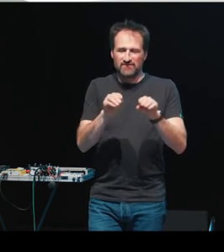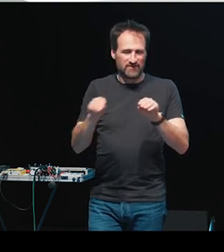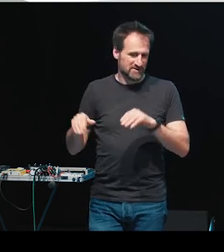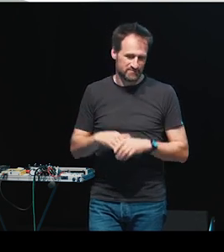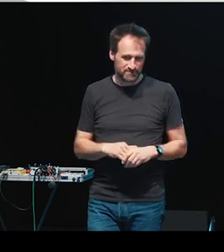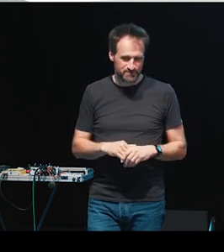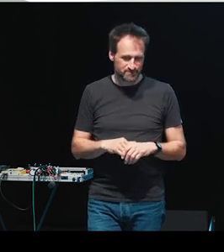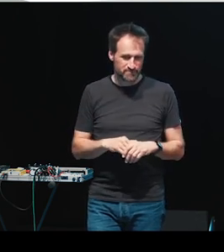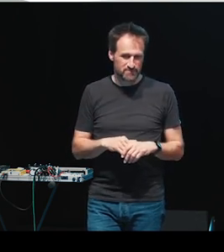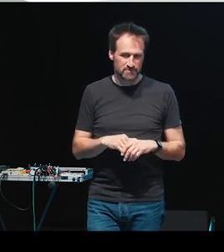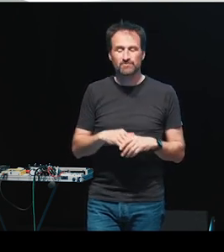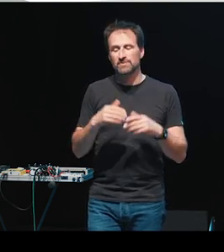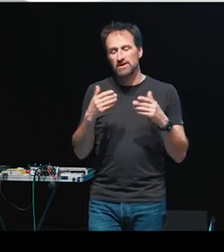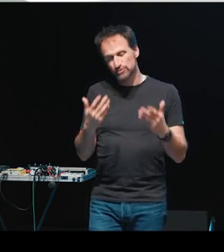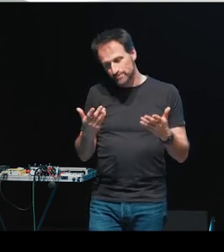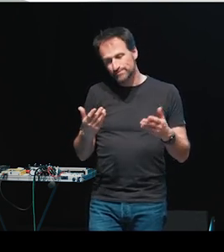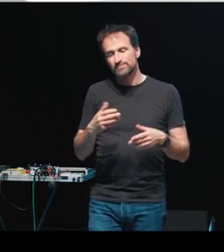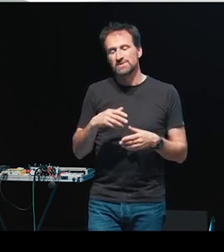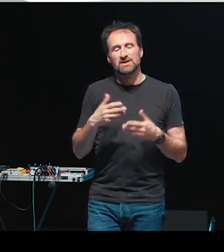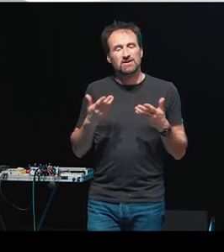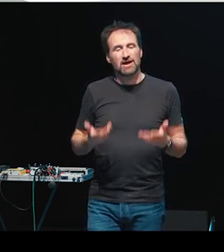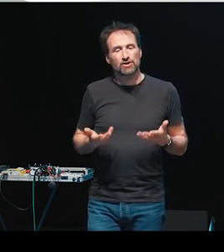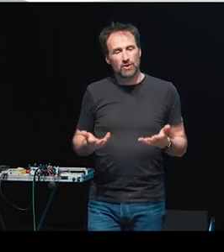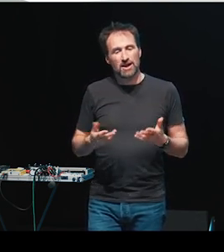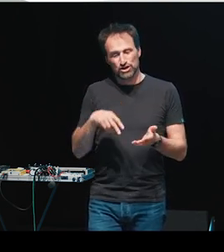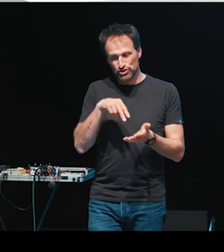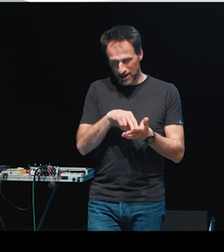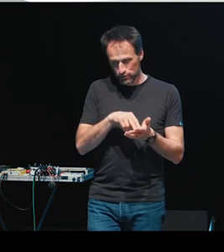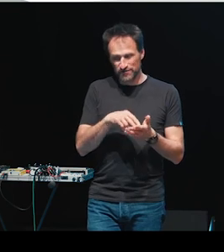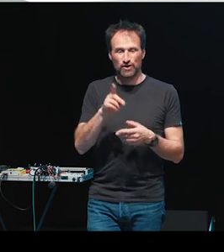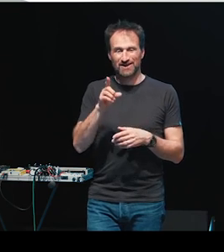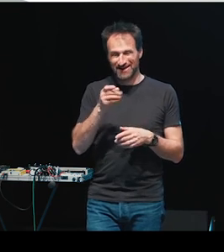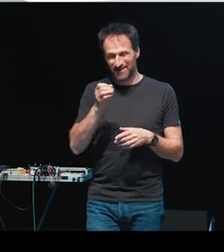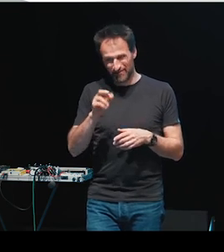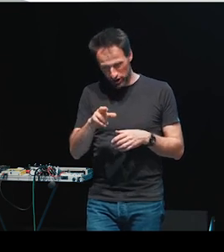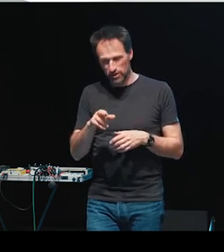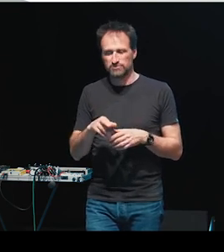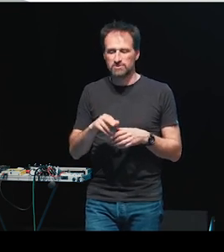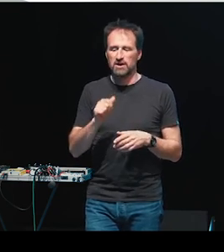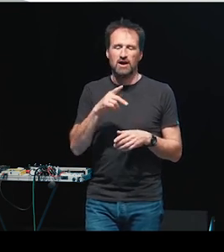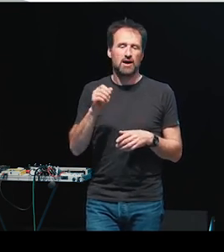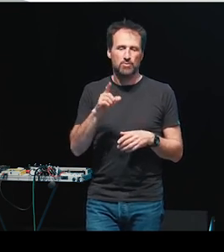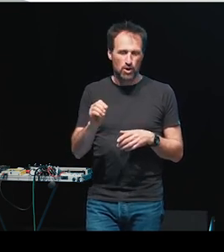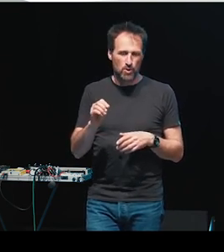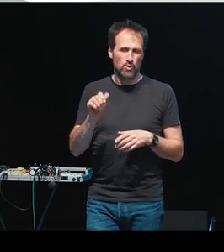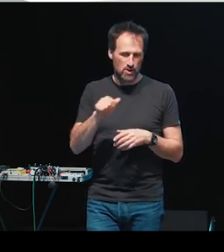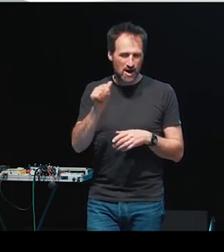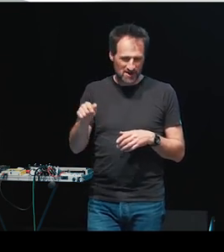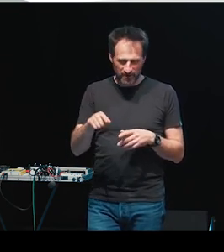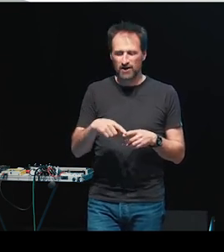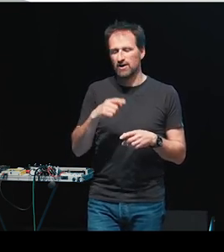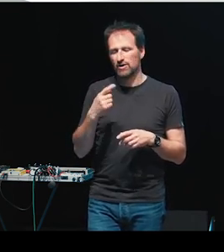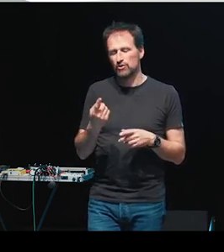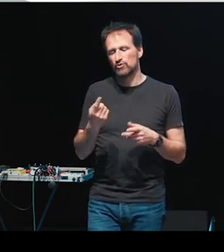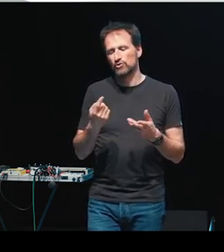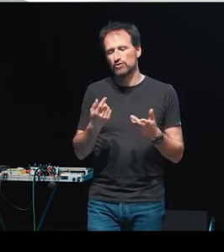So to summarize the current status, defer is available in the Apollo alphas, and it's usable in Relay, but without the solution for